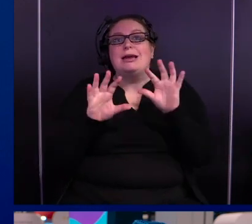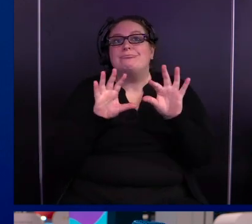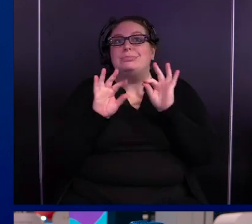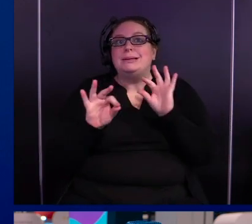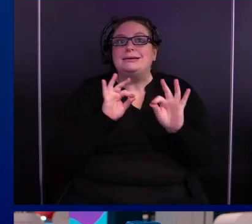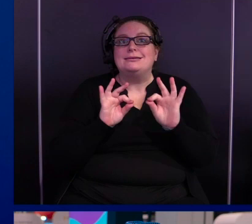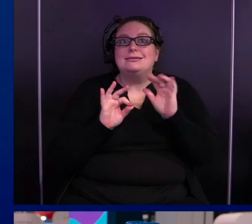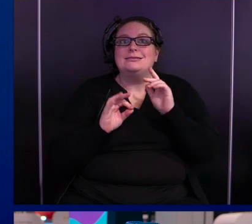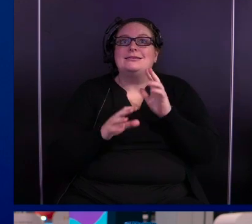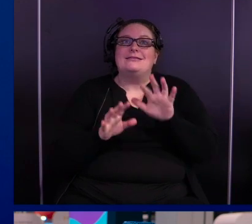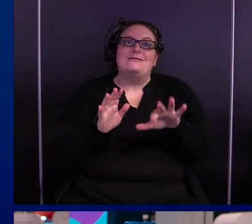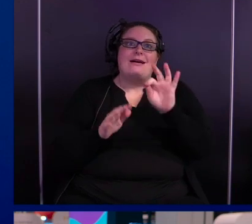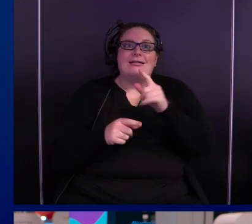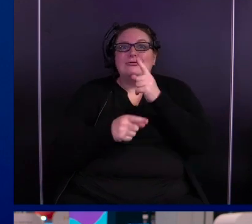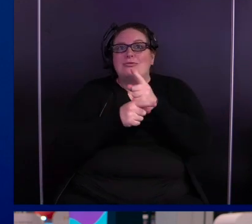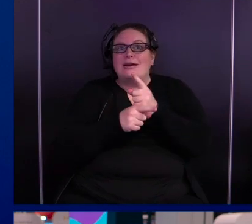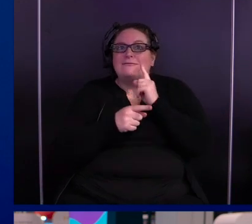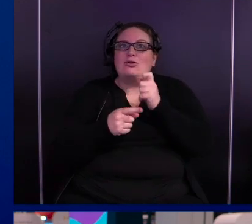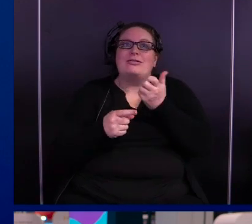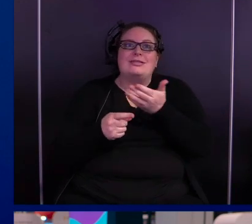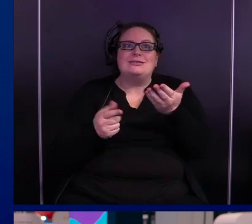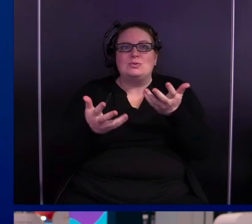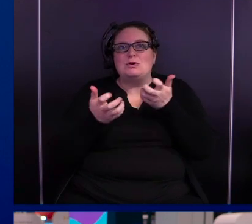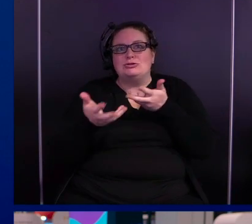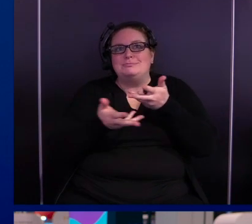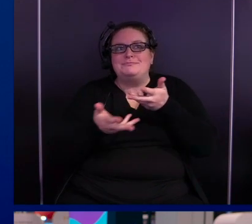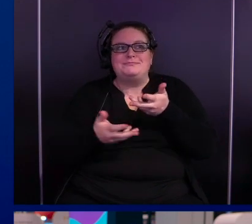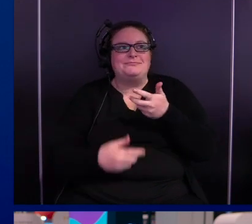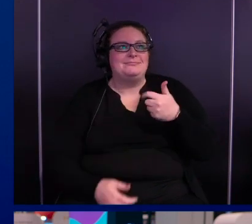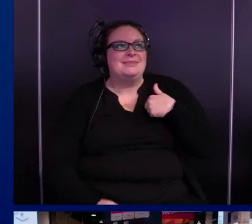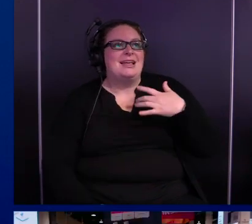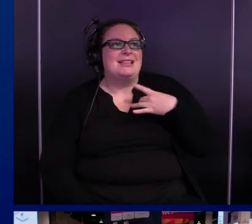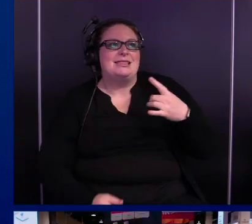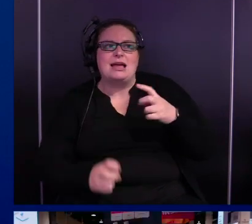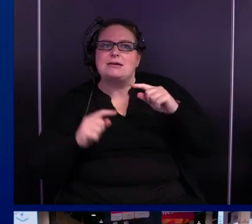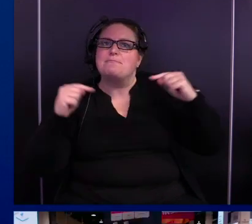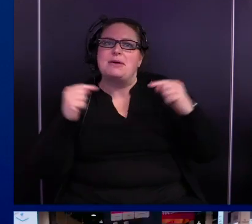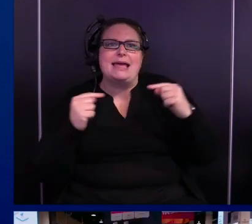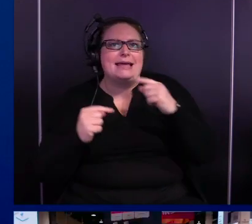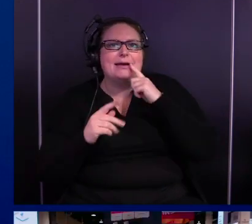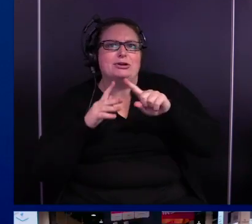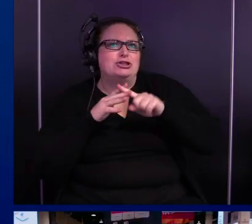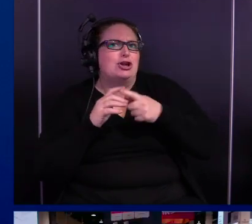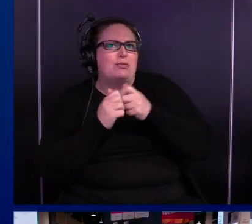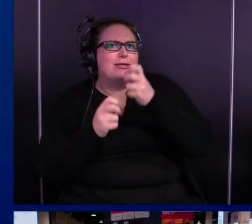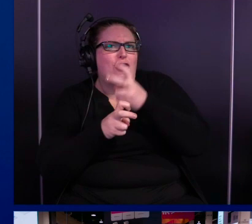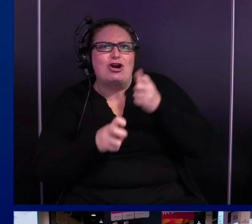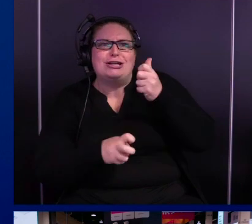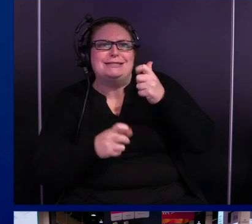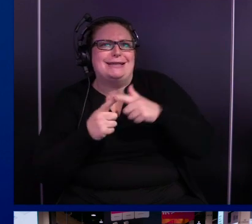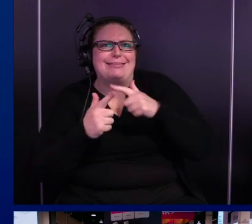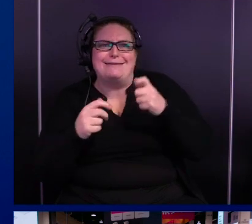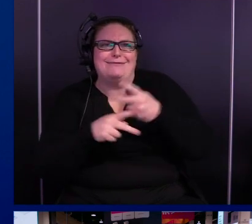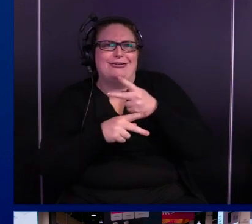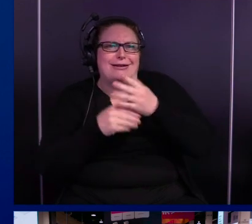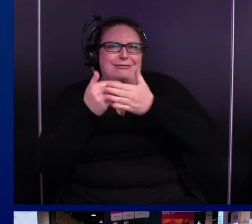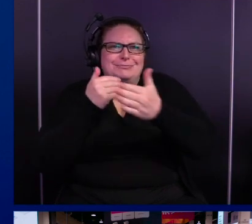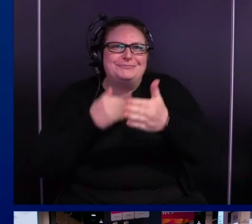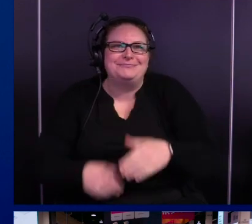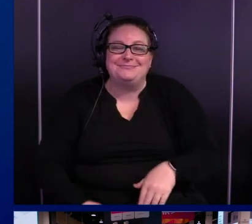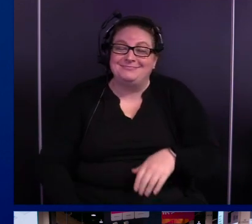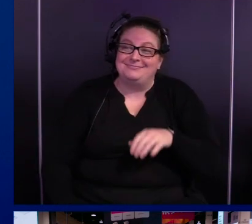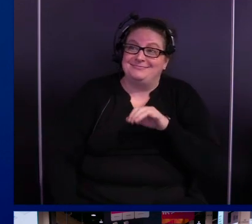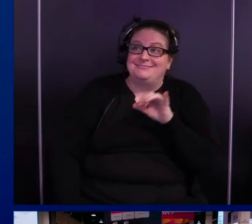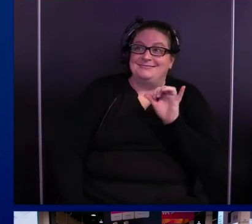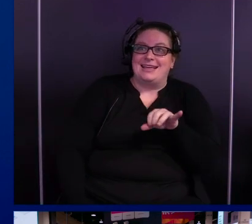in terms of the things we want to engage with. Okay. I like pain, so I'm going to go with the hardest ones first and then figure it out from there. There it is. You know, I think